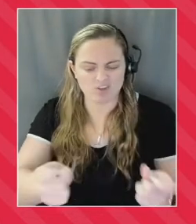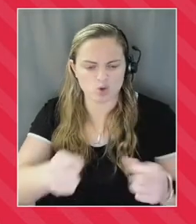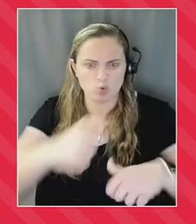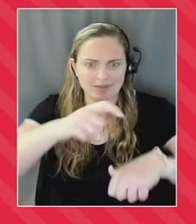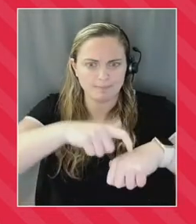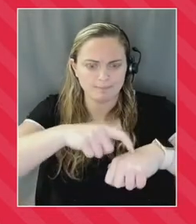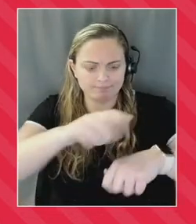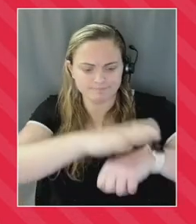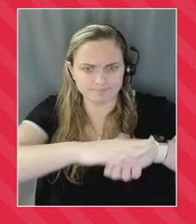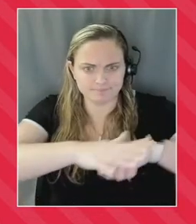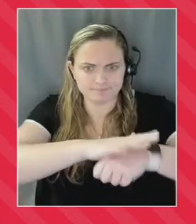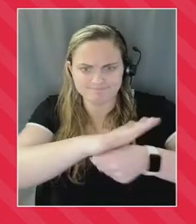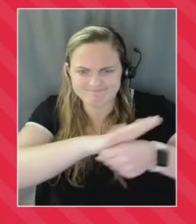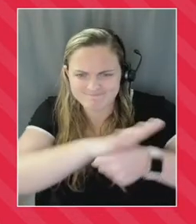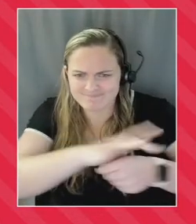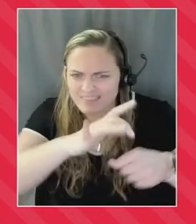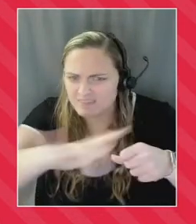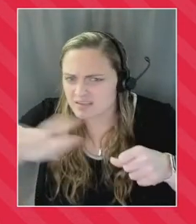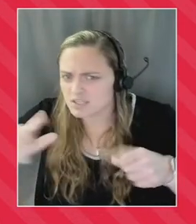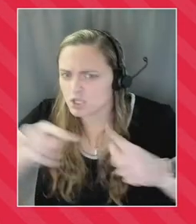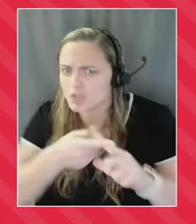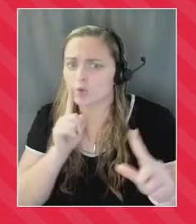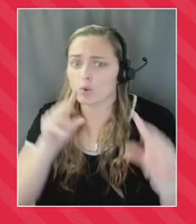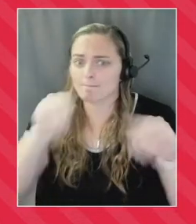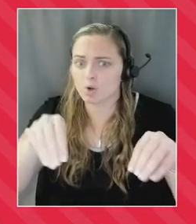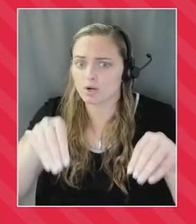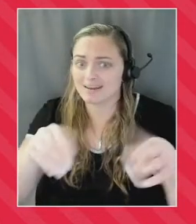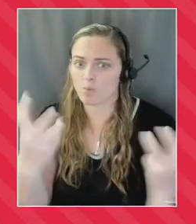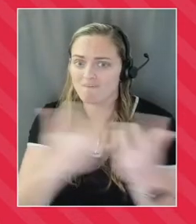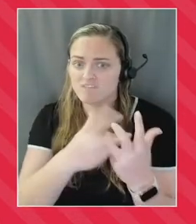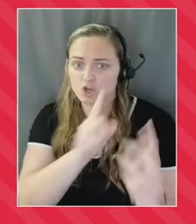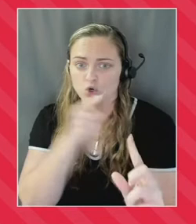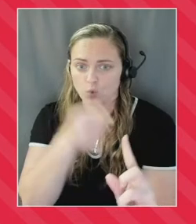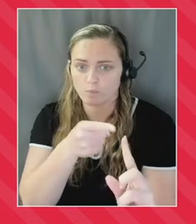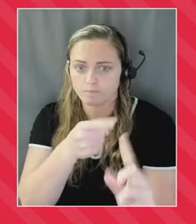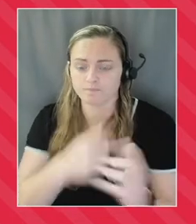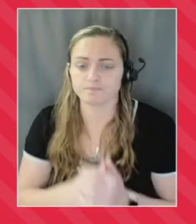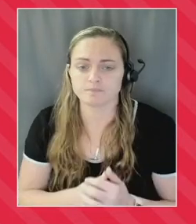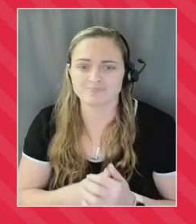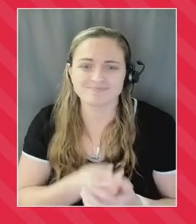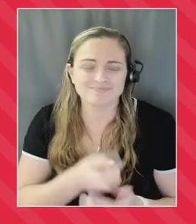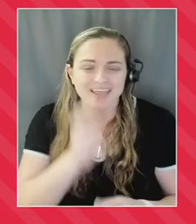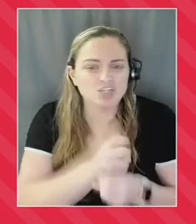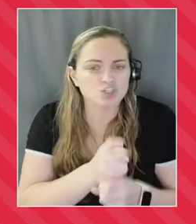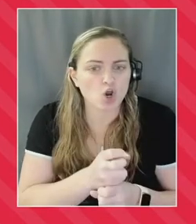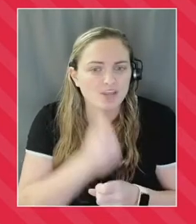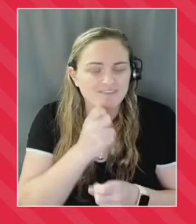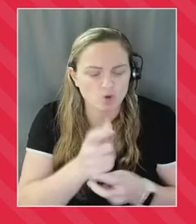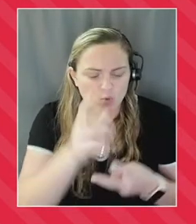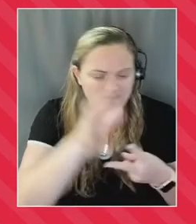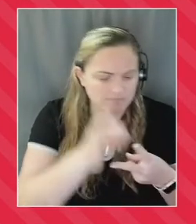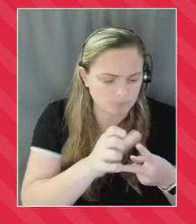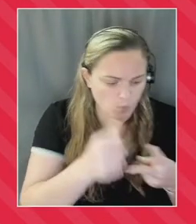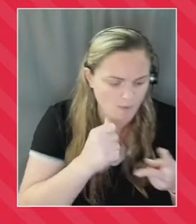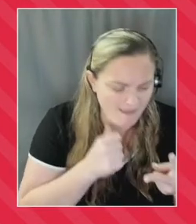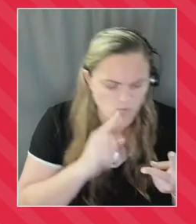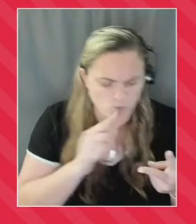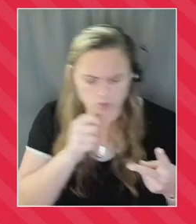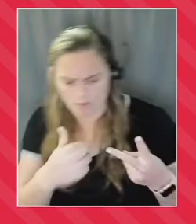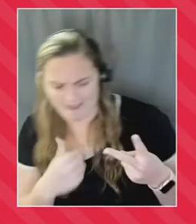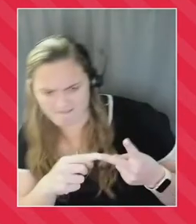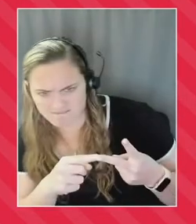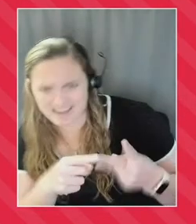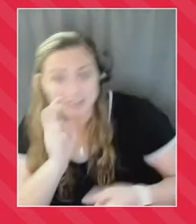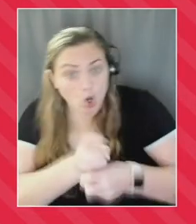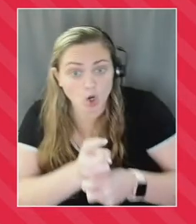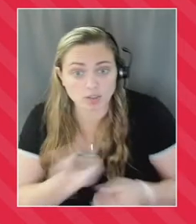out a product portfolio that really fits the mission. It's harder to do that if you don't have one or the other. And ultimately, it shows up by what you see on